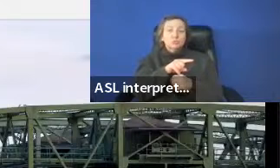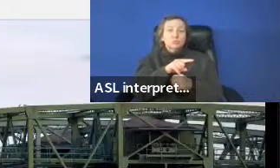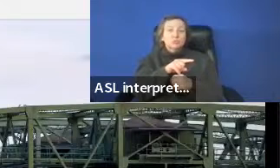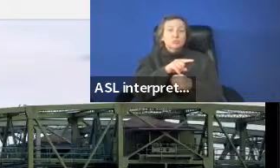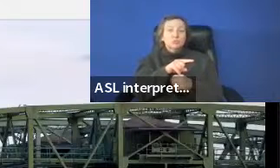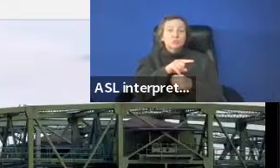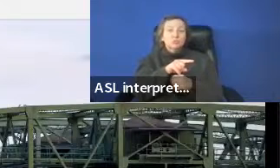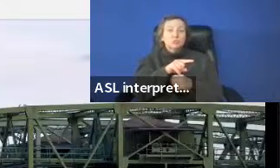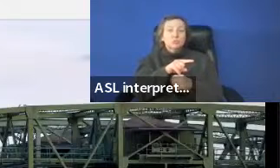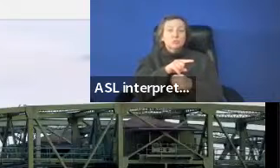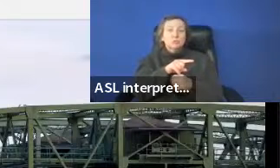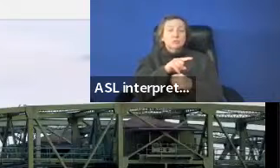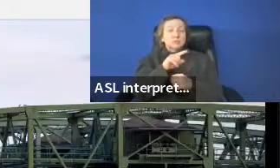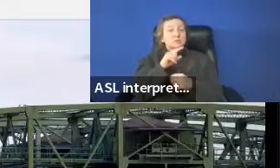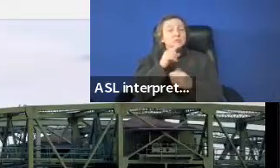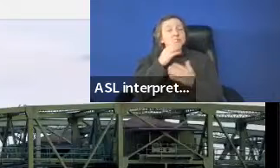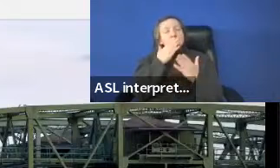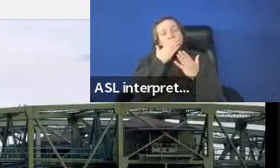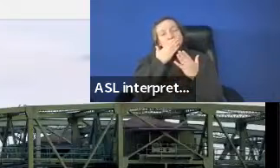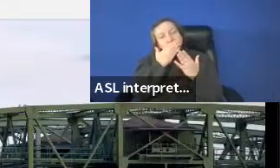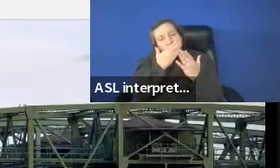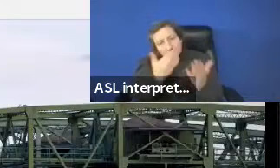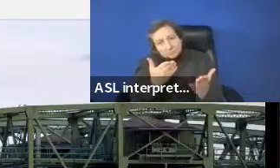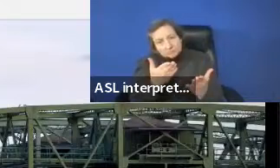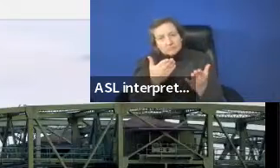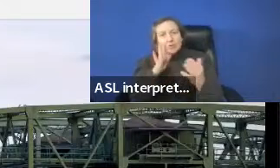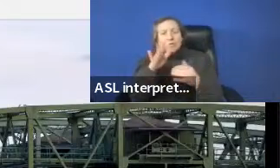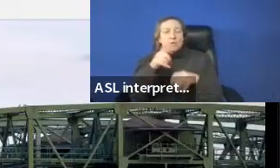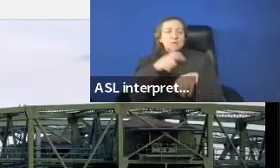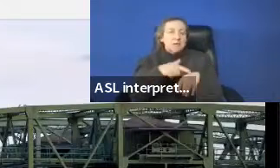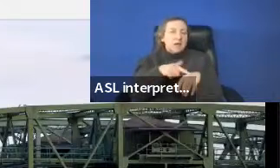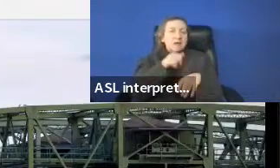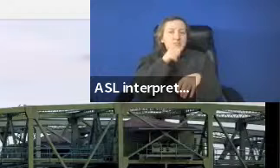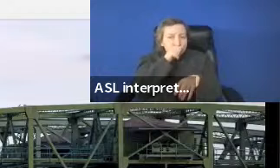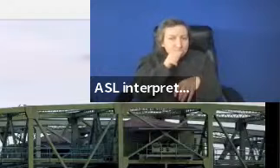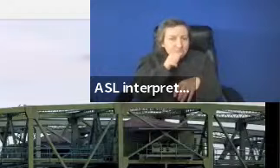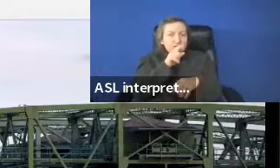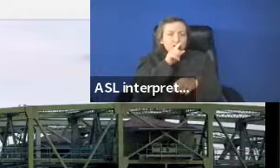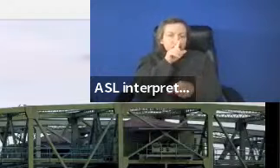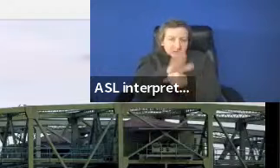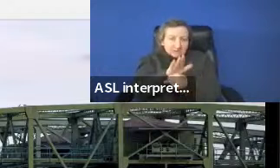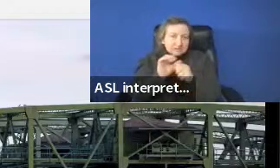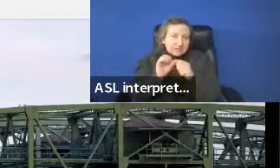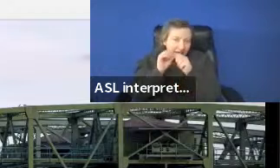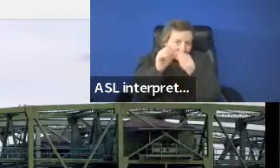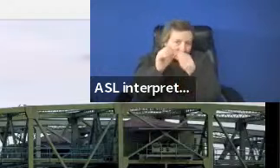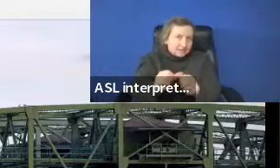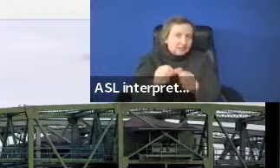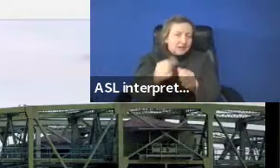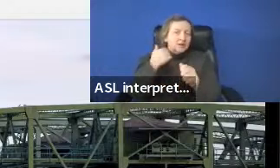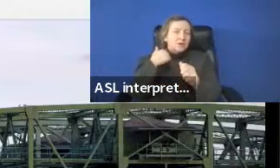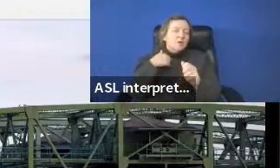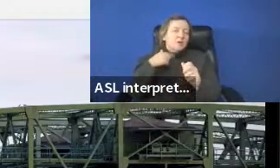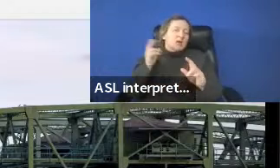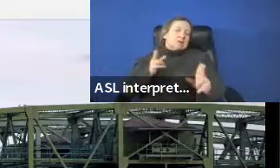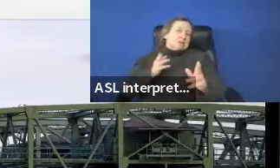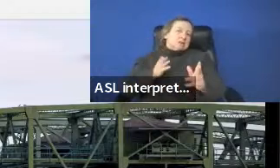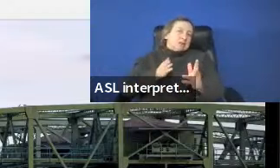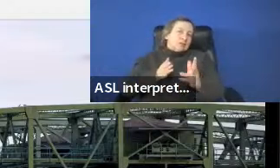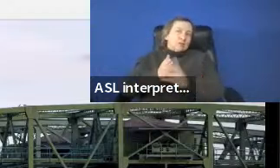a sincere thank you for your time, patience, and dedication. We blew through the